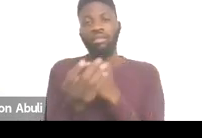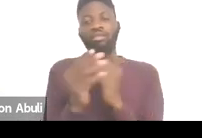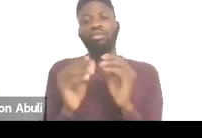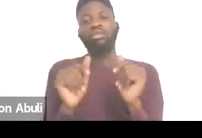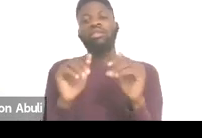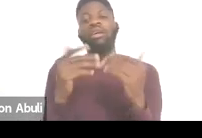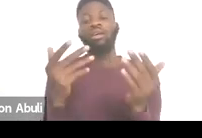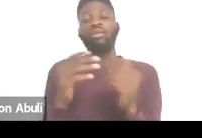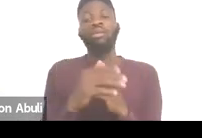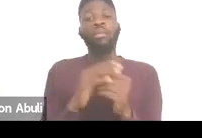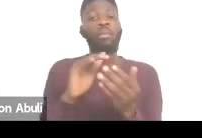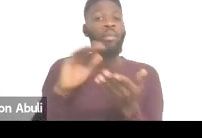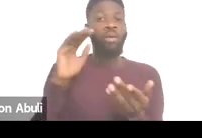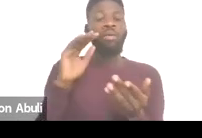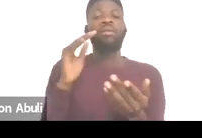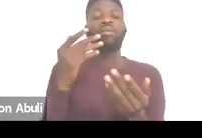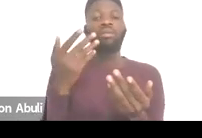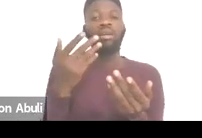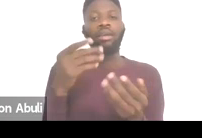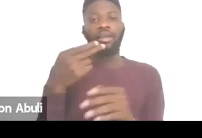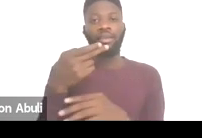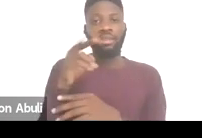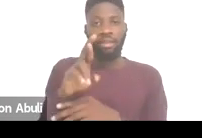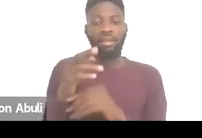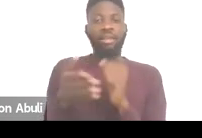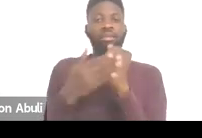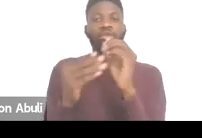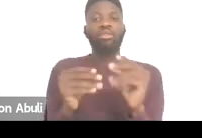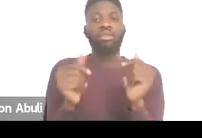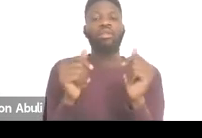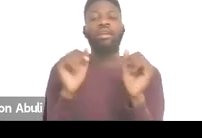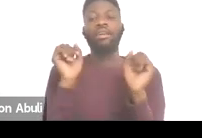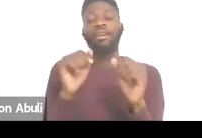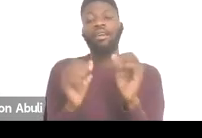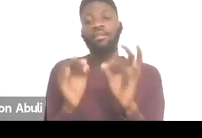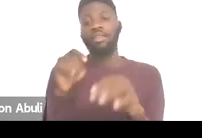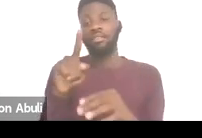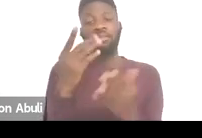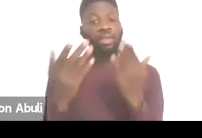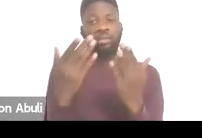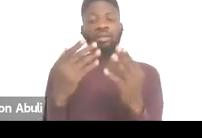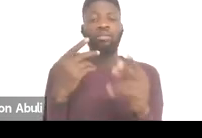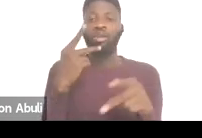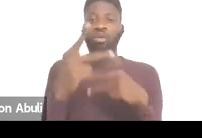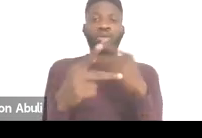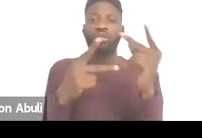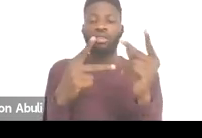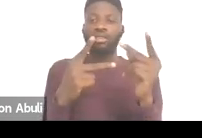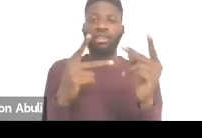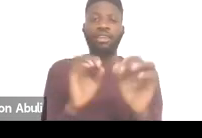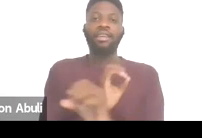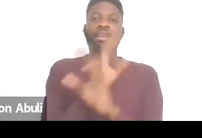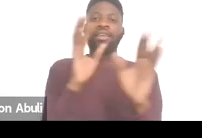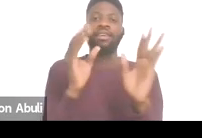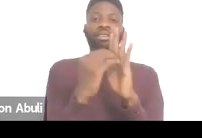Mostly your HR will be able to deal with these situations, even if they have not yet laid down proper procedures or they've